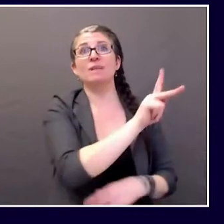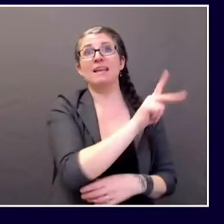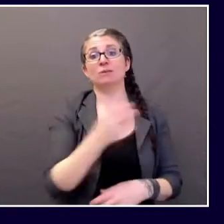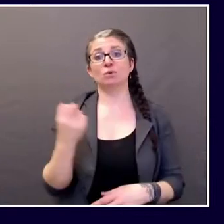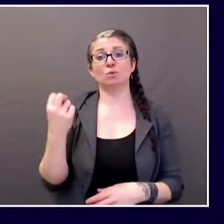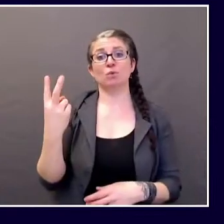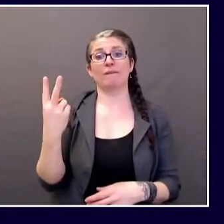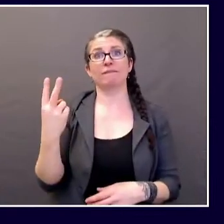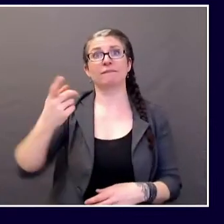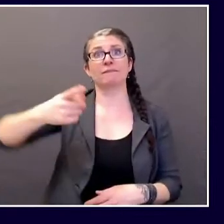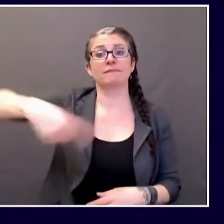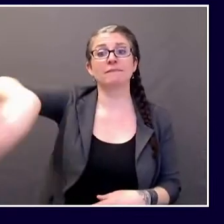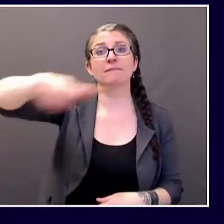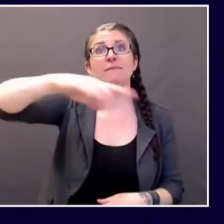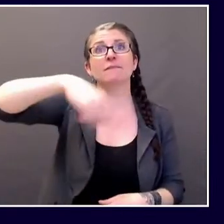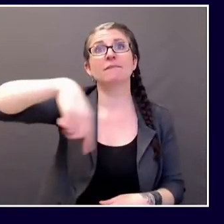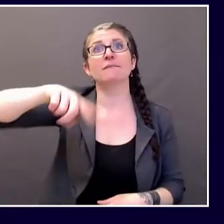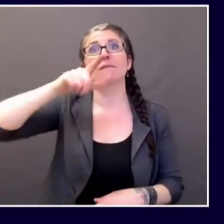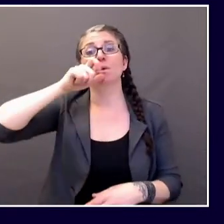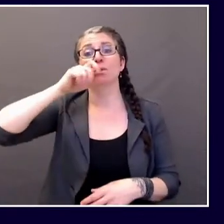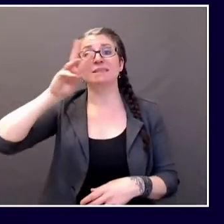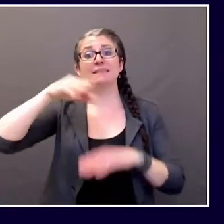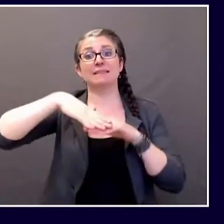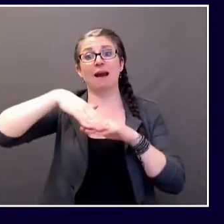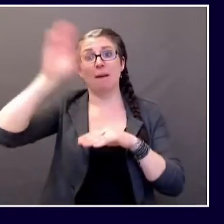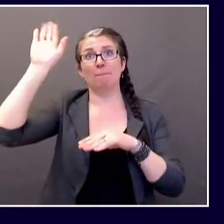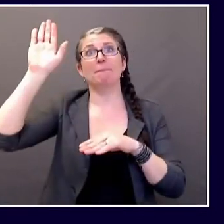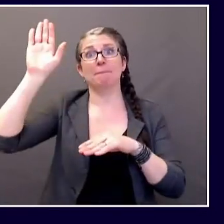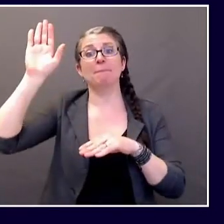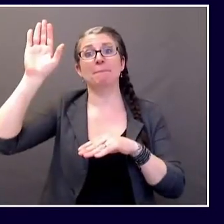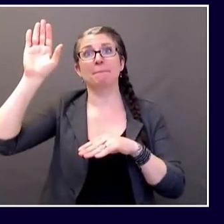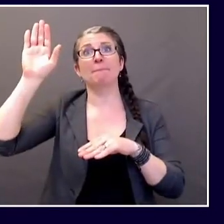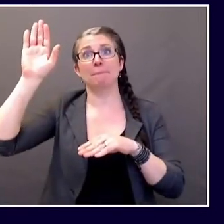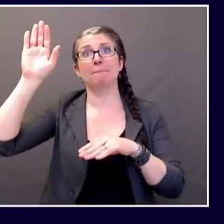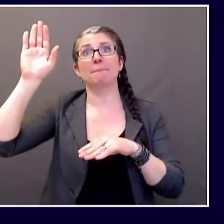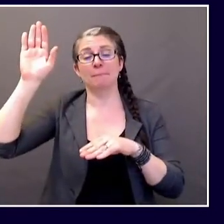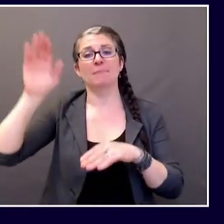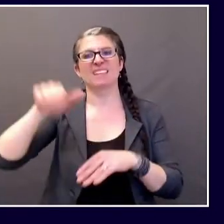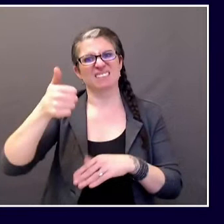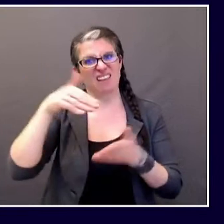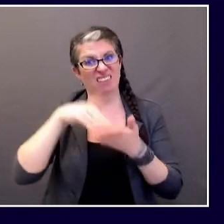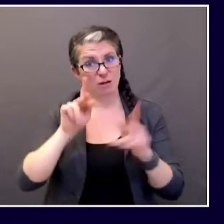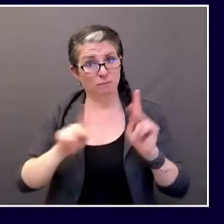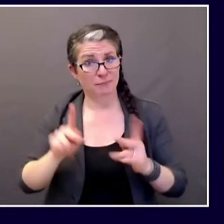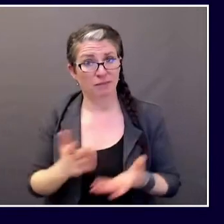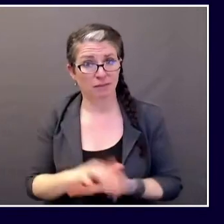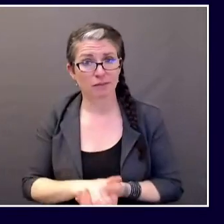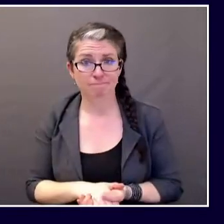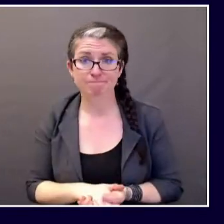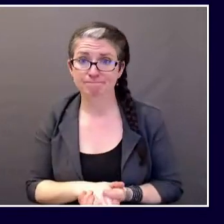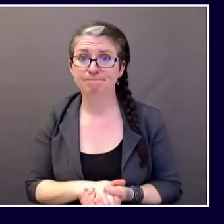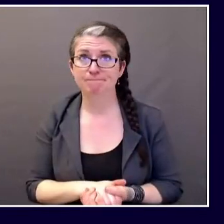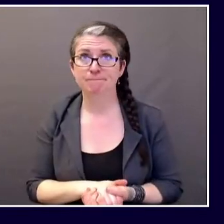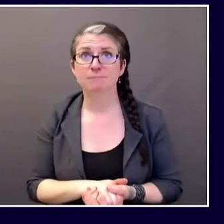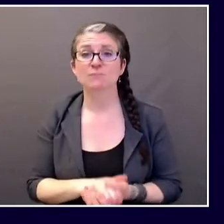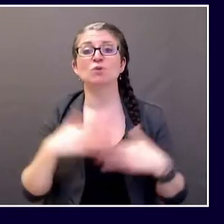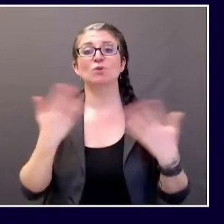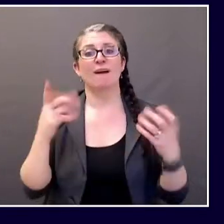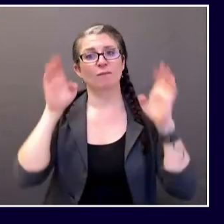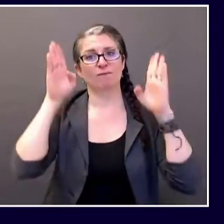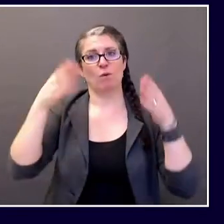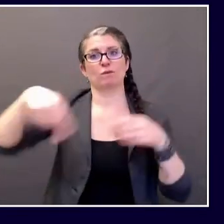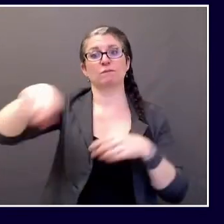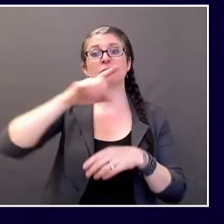each age bracket, and we'll be working on a schedule all the way through all of those age brackets to make sure that we have those